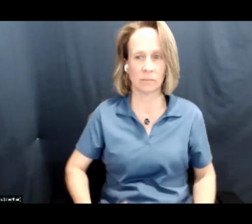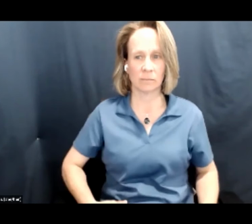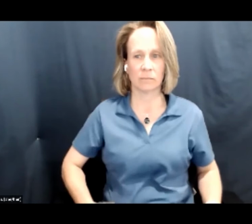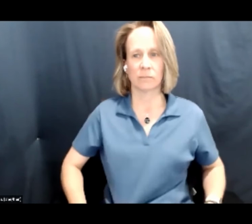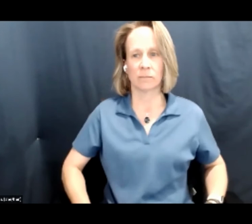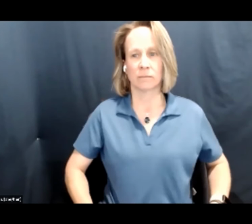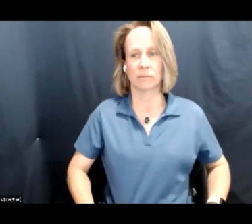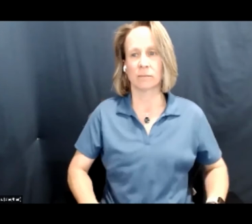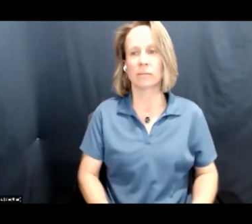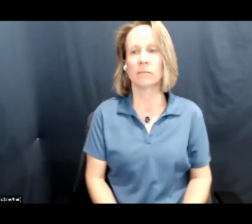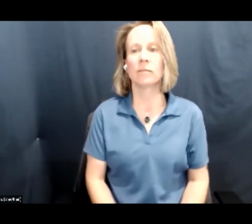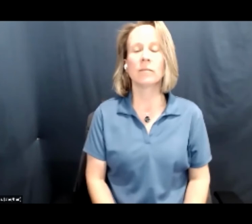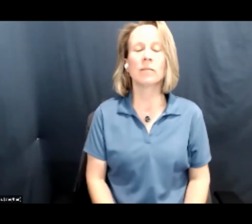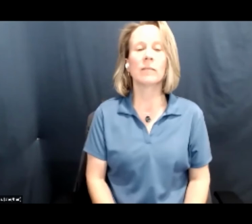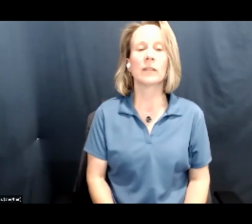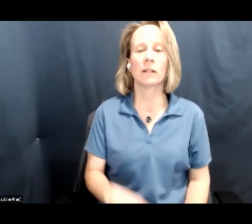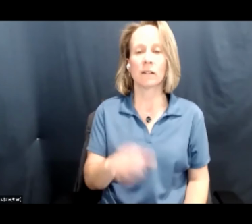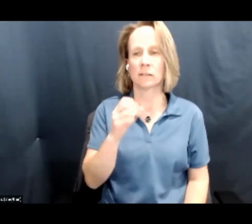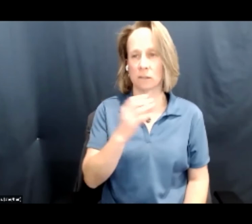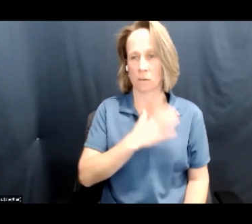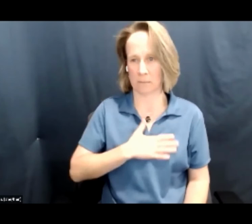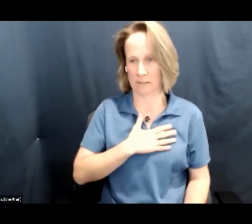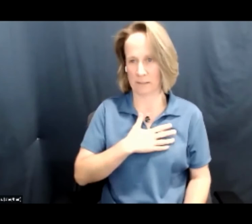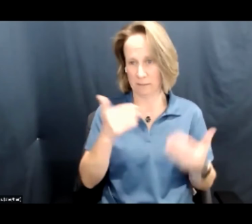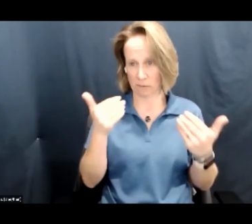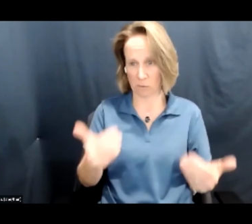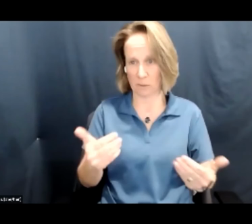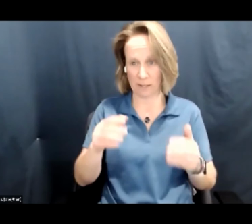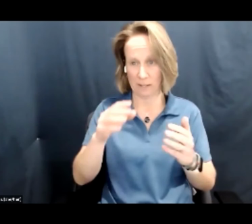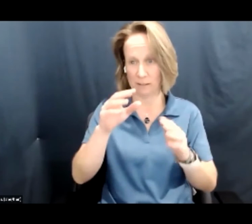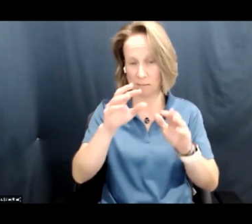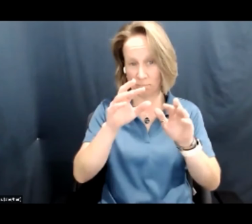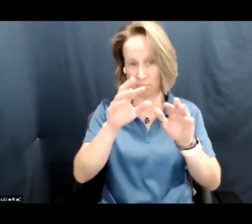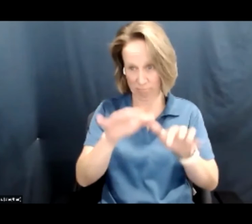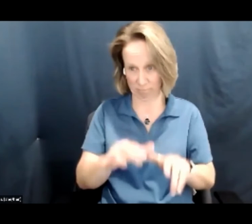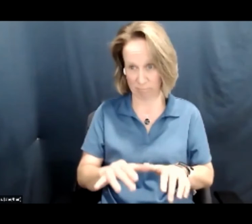All right, so please go ahead and complete the survey. And then once you've done